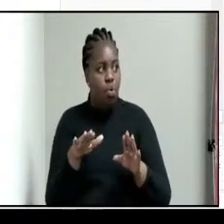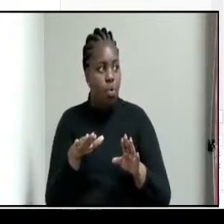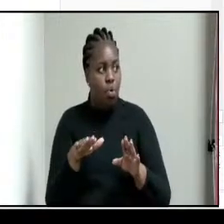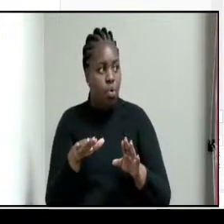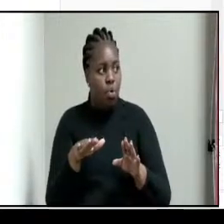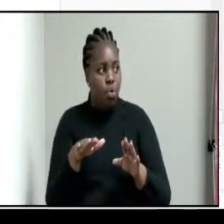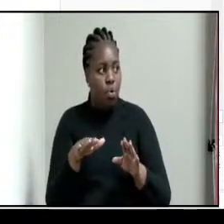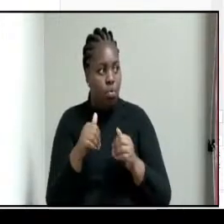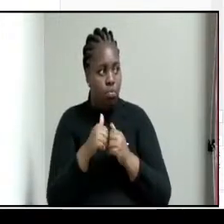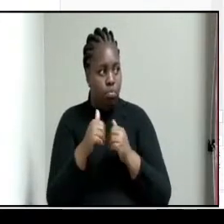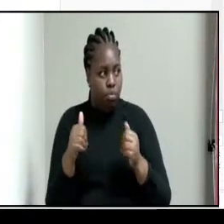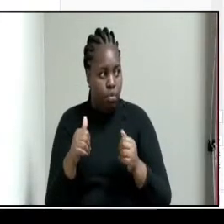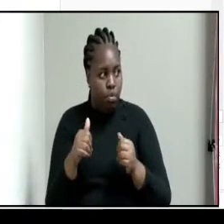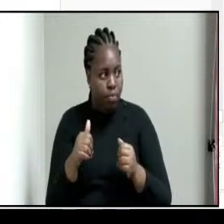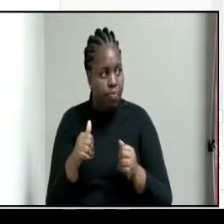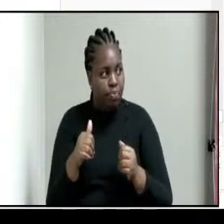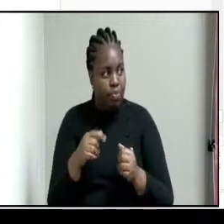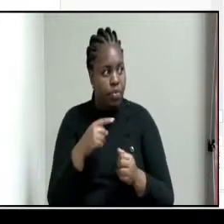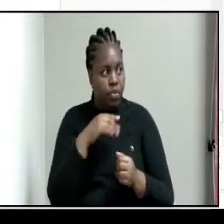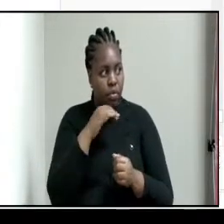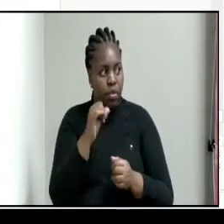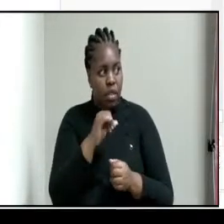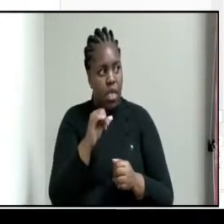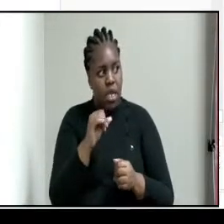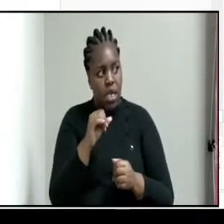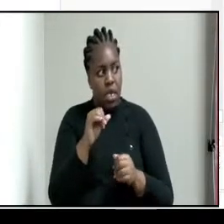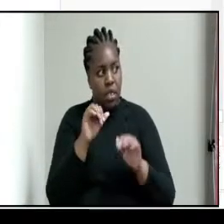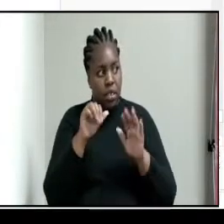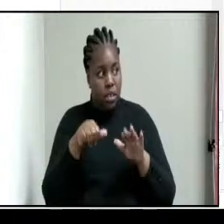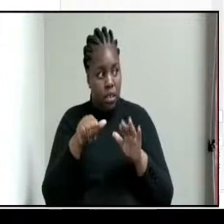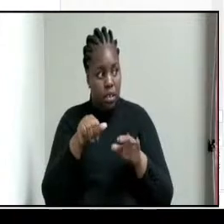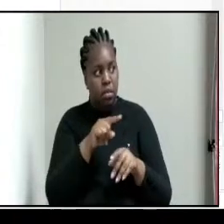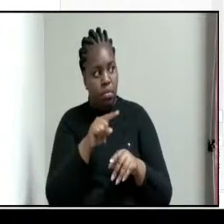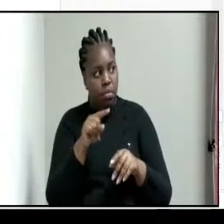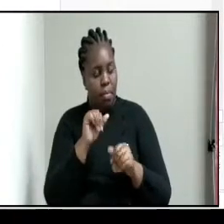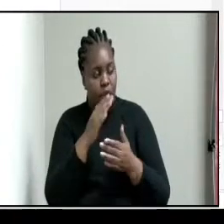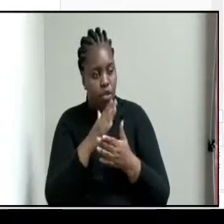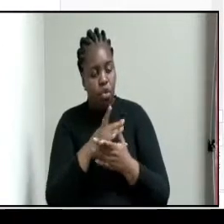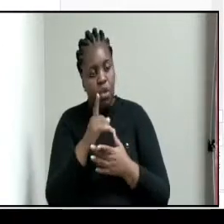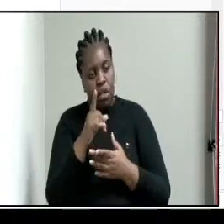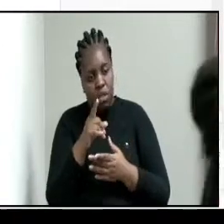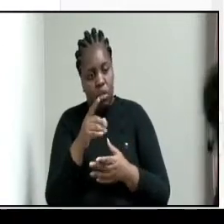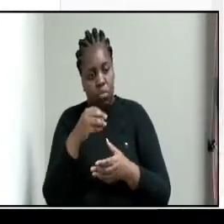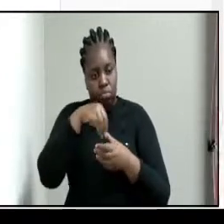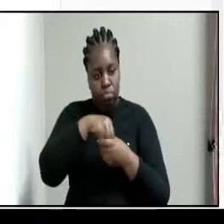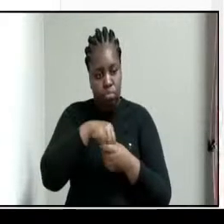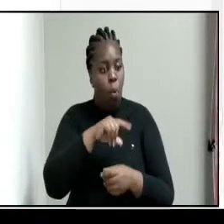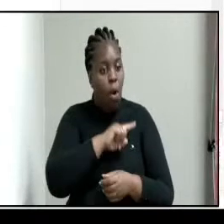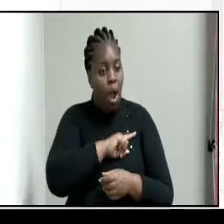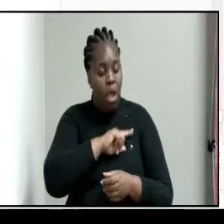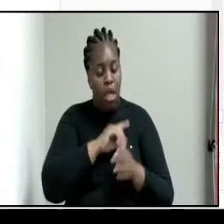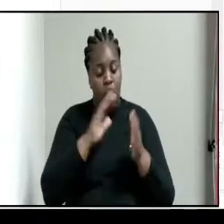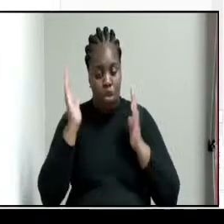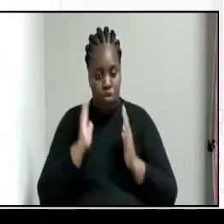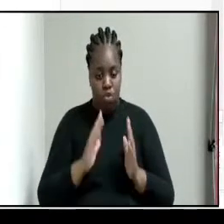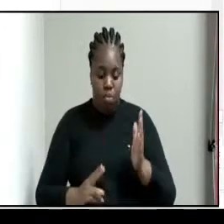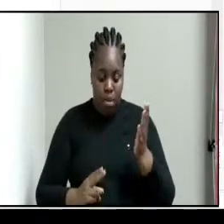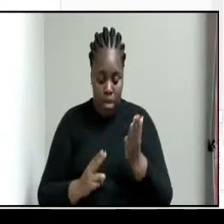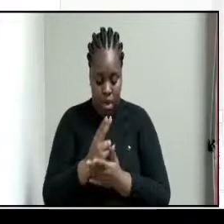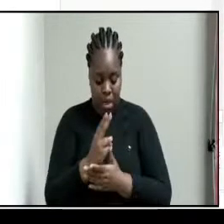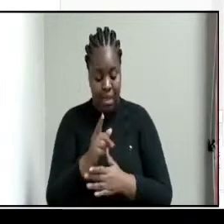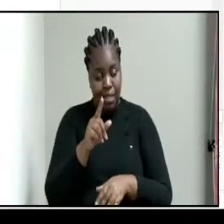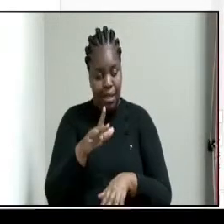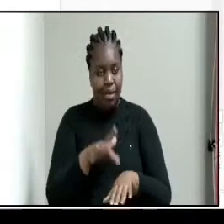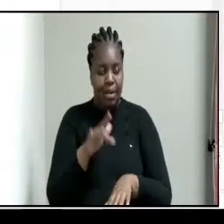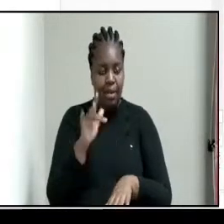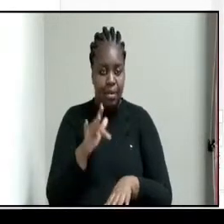this regard, goal number 16 of the SDGs on effective institutions come to play, because the Human Rights Commission plays a critical